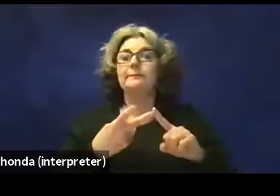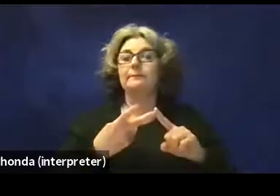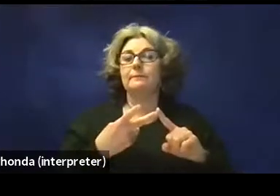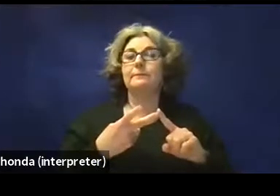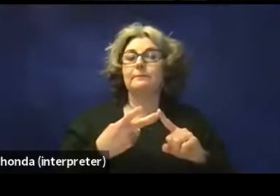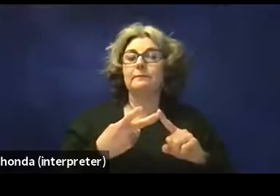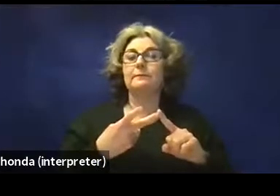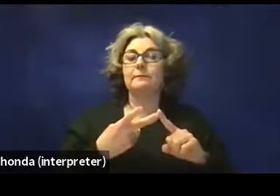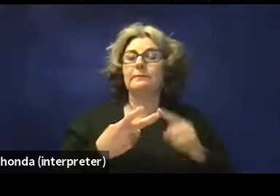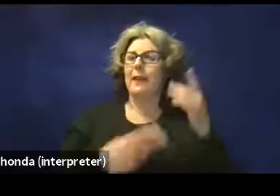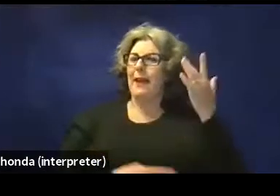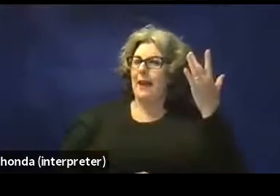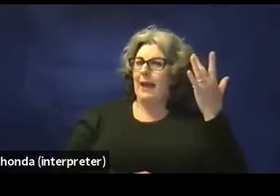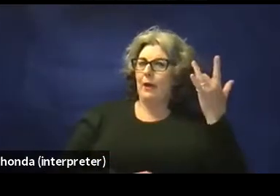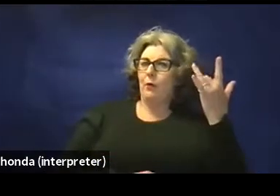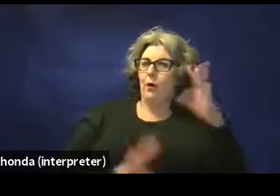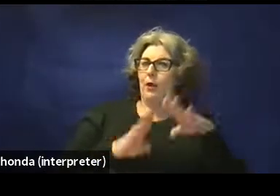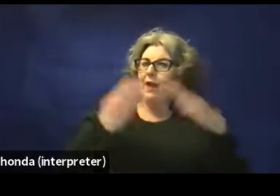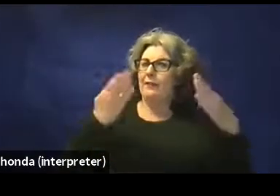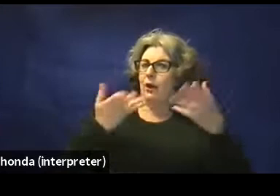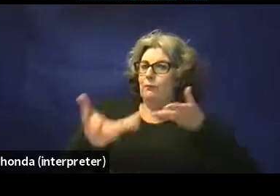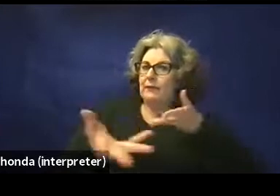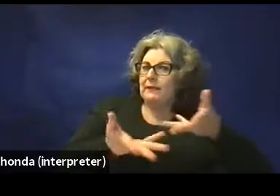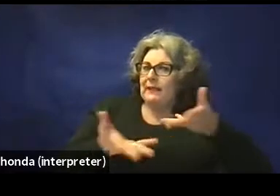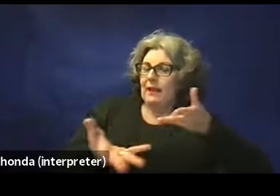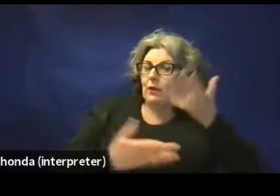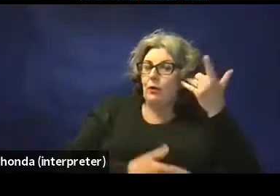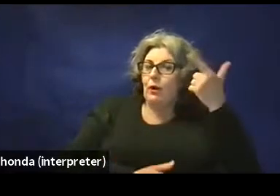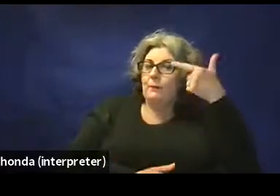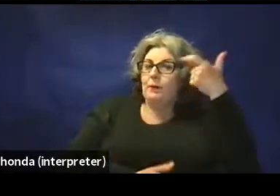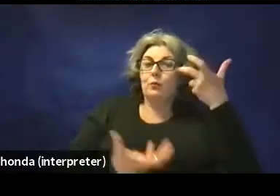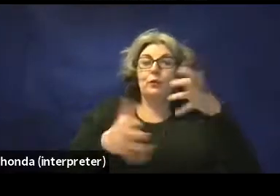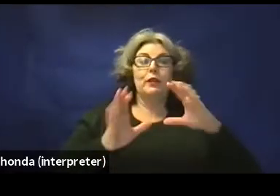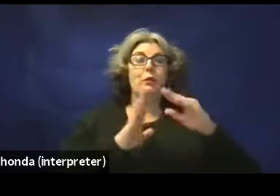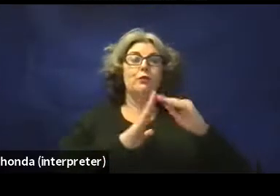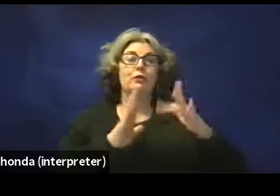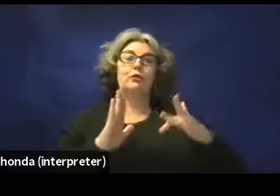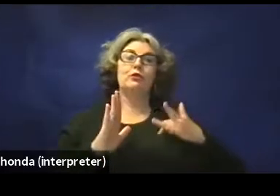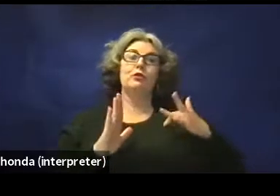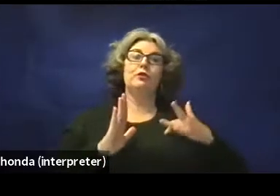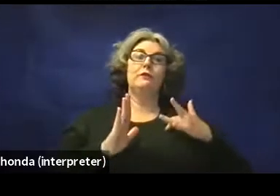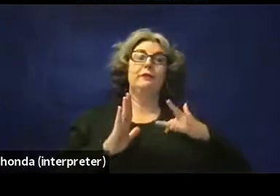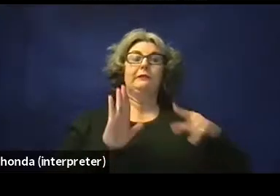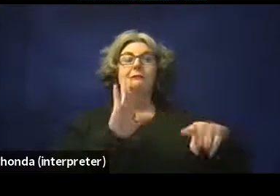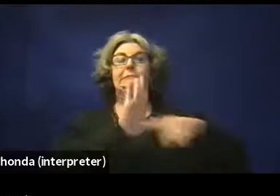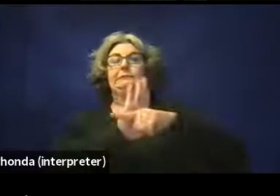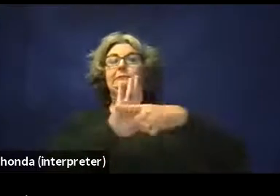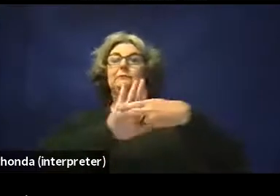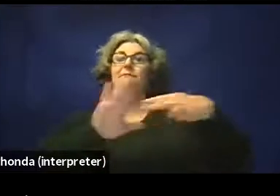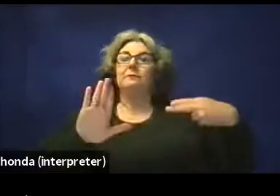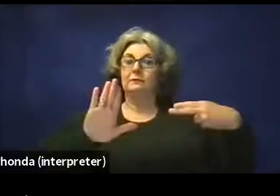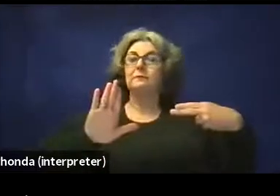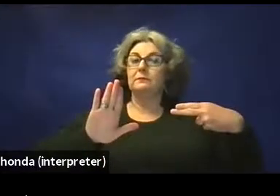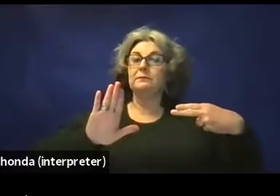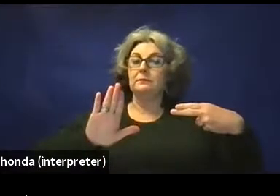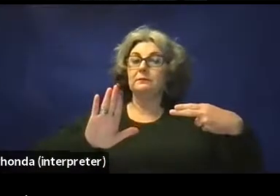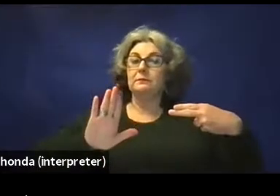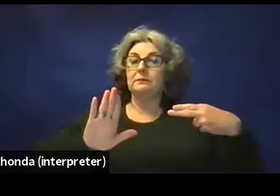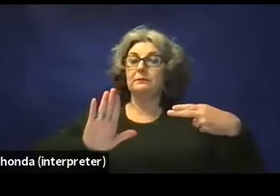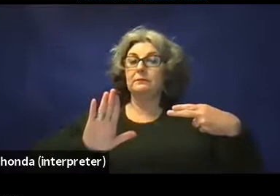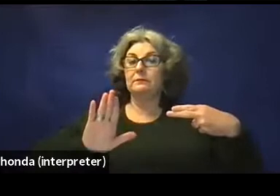and why we have open dialogue. We don't want our students to feel like there is a stigma associated